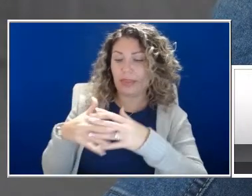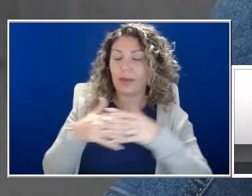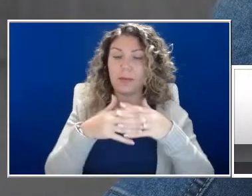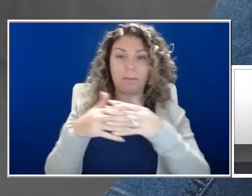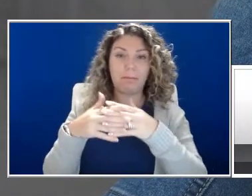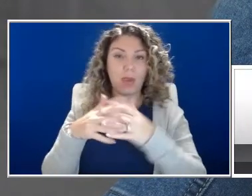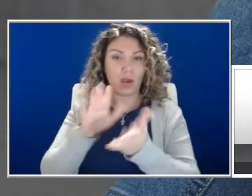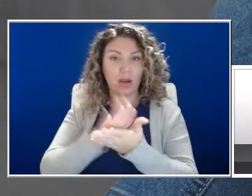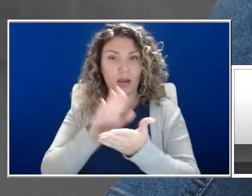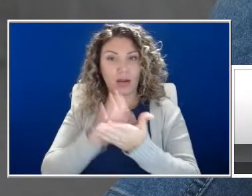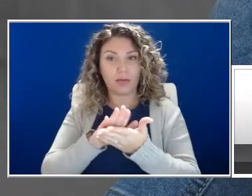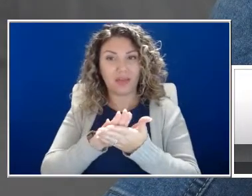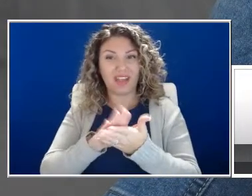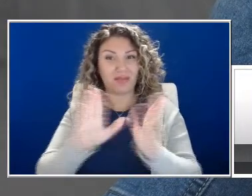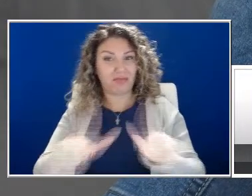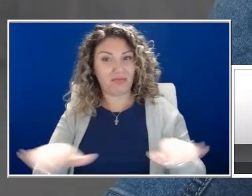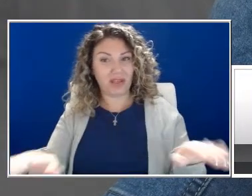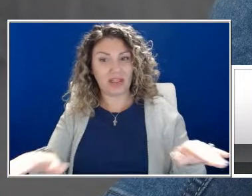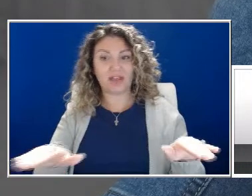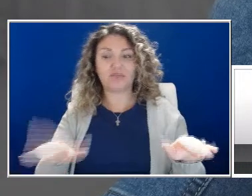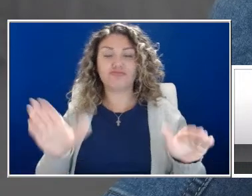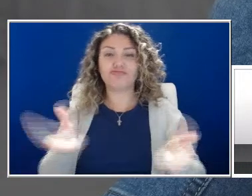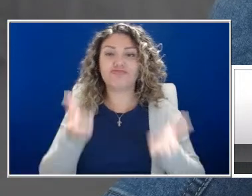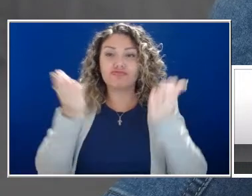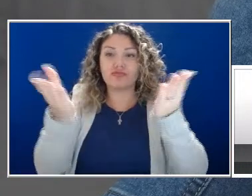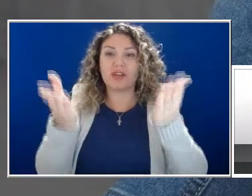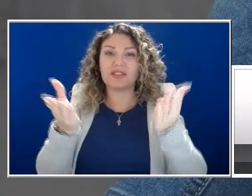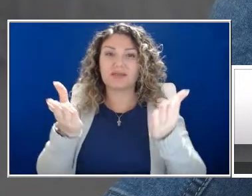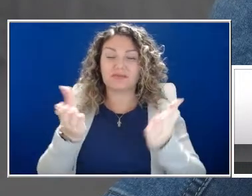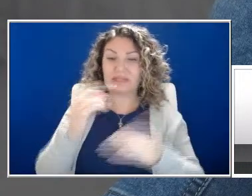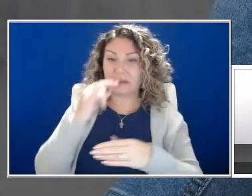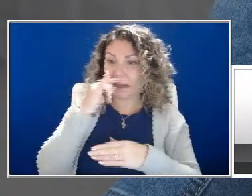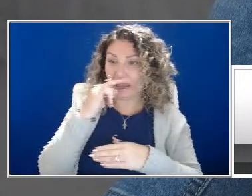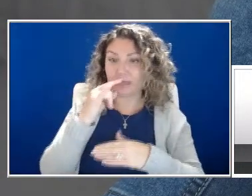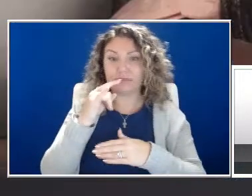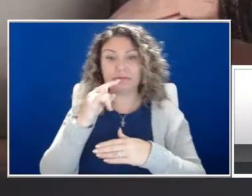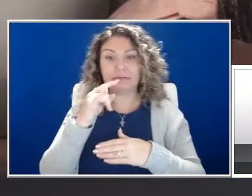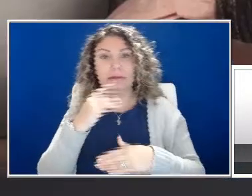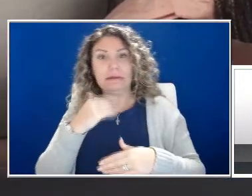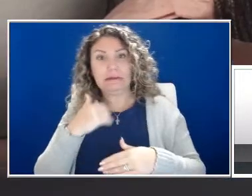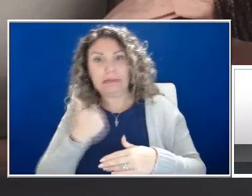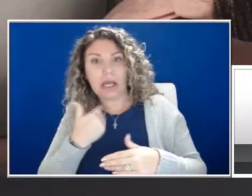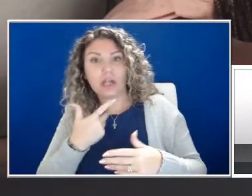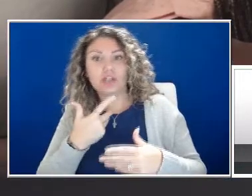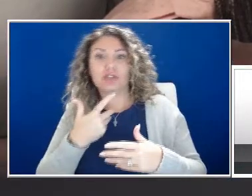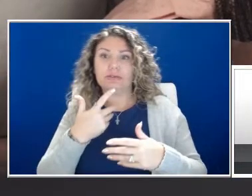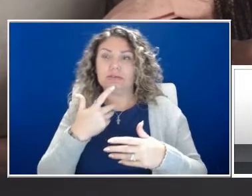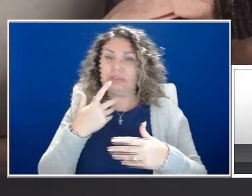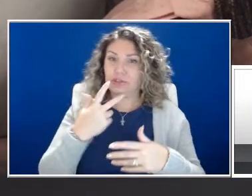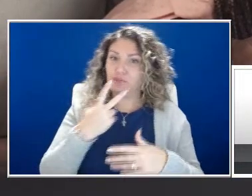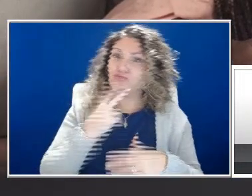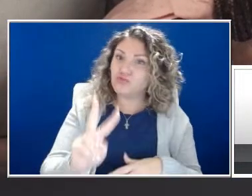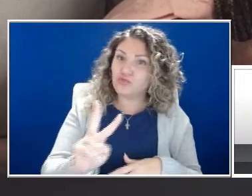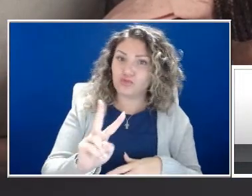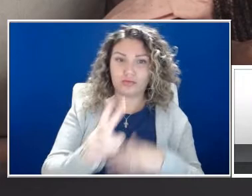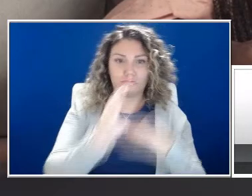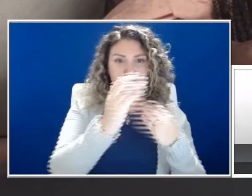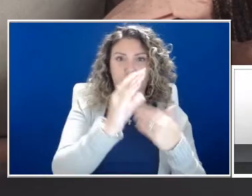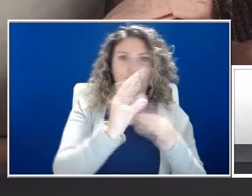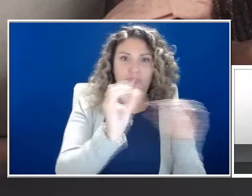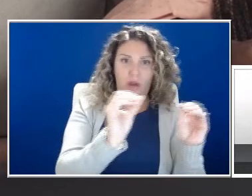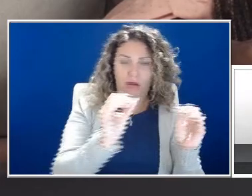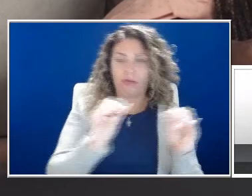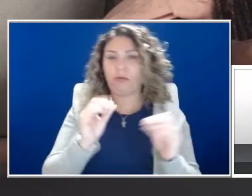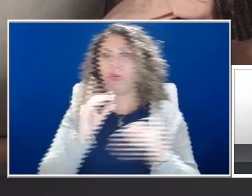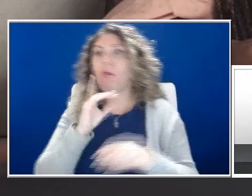children under 18 months of age to have no screen time at all. That makes sense. Children over 2 should be limited to 1 hour or less a